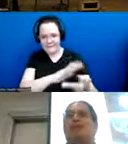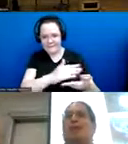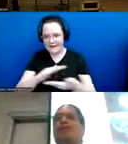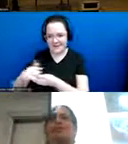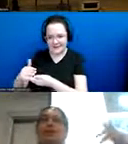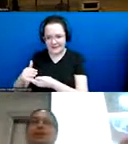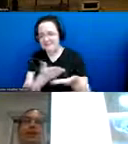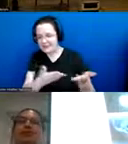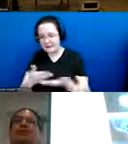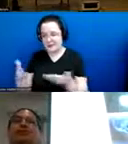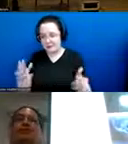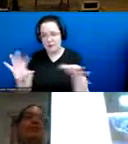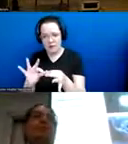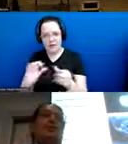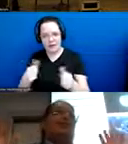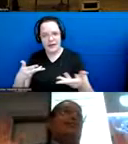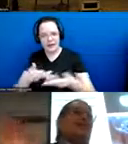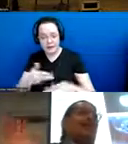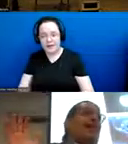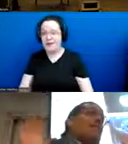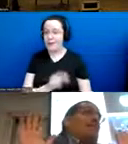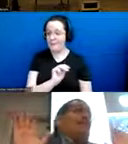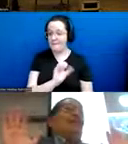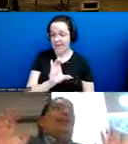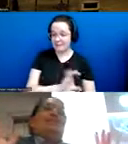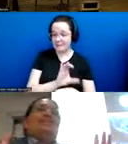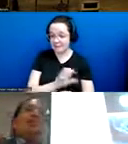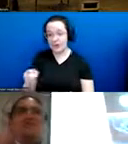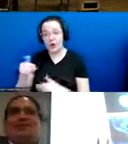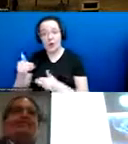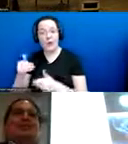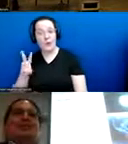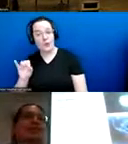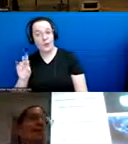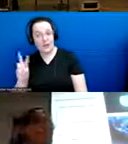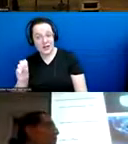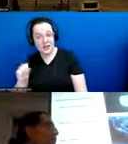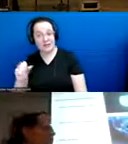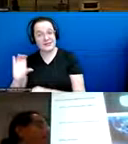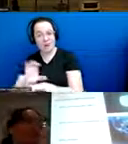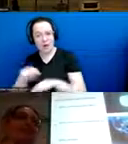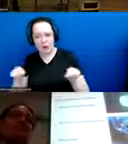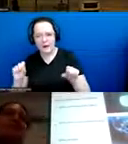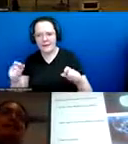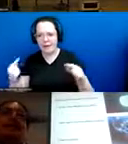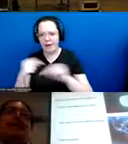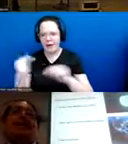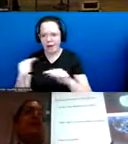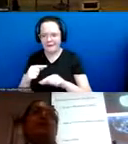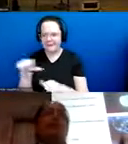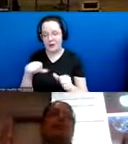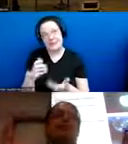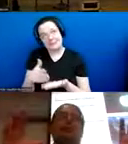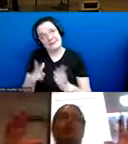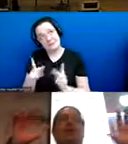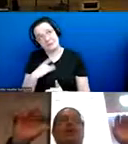right? So your Macintosh computer can talk to your Windows computer, right? And maybe people don't like doing that, but you can do it, right, in principle. And this is